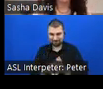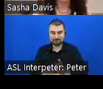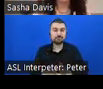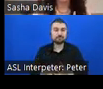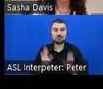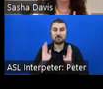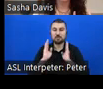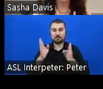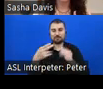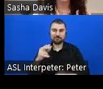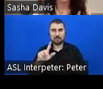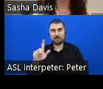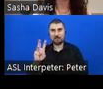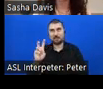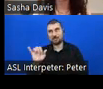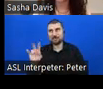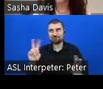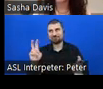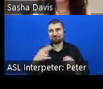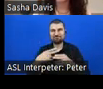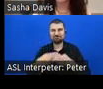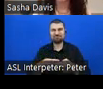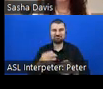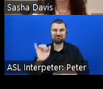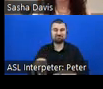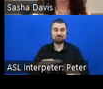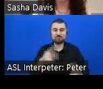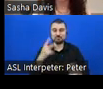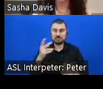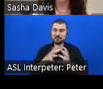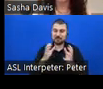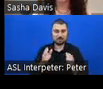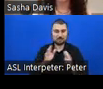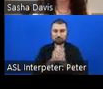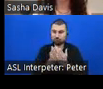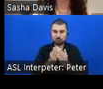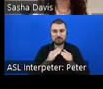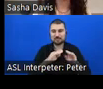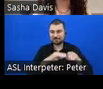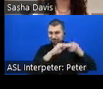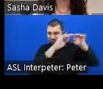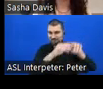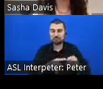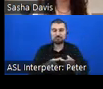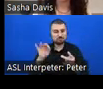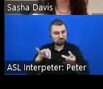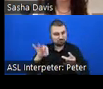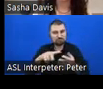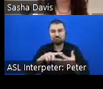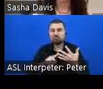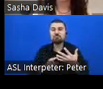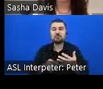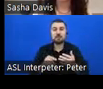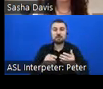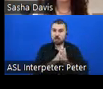it, you see a number of bookcases, a number of other pieces of furniture, full of books,